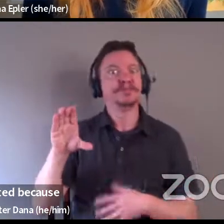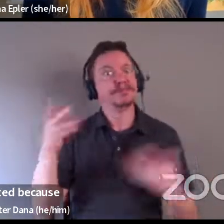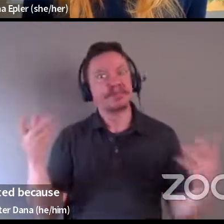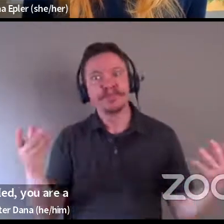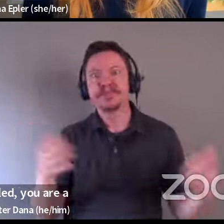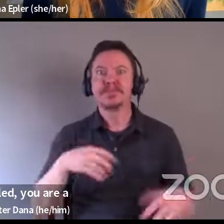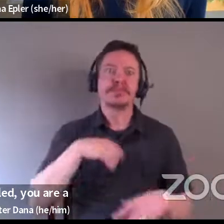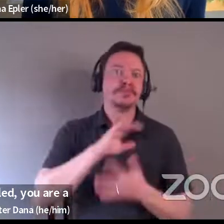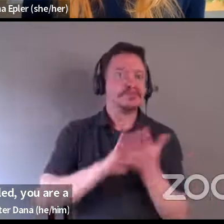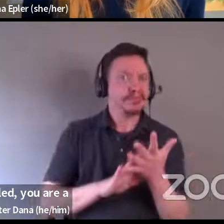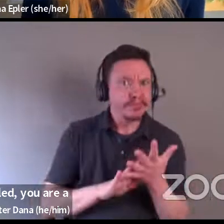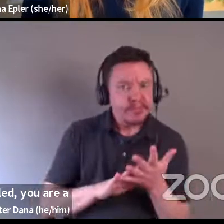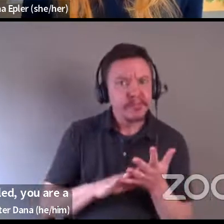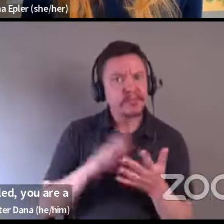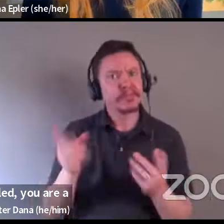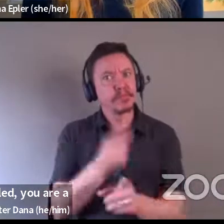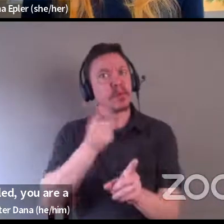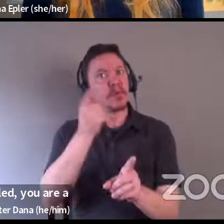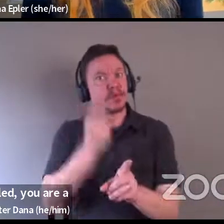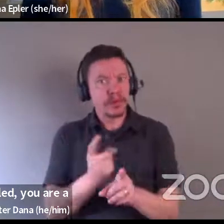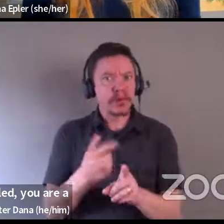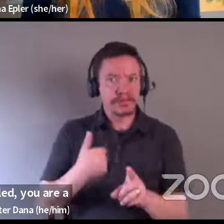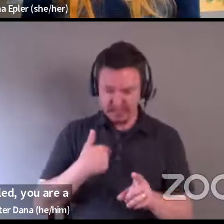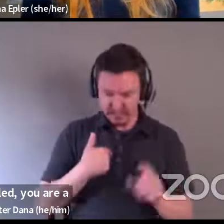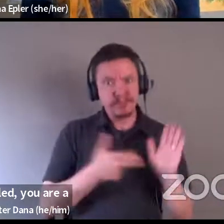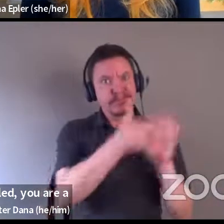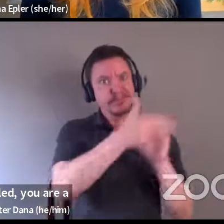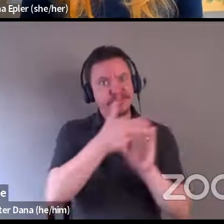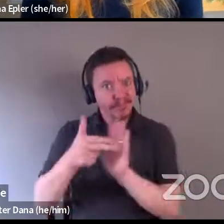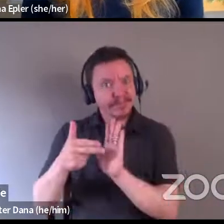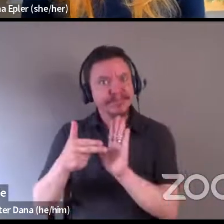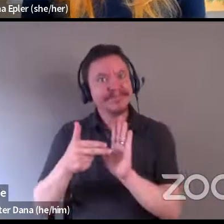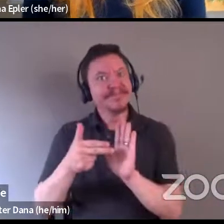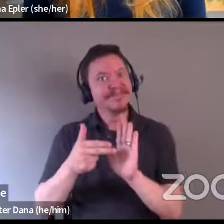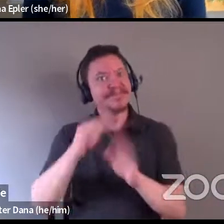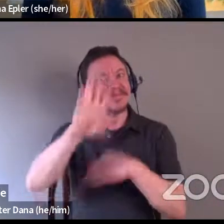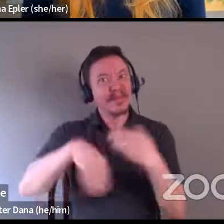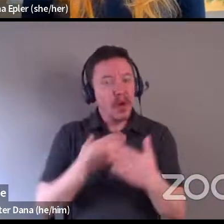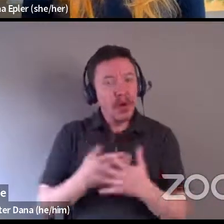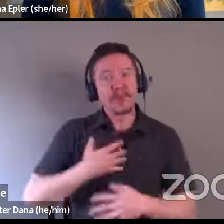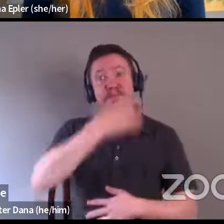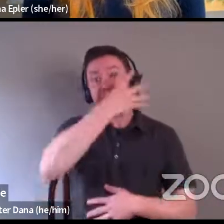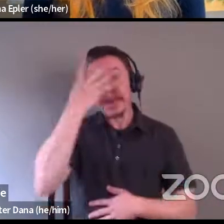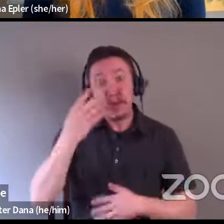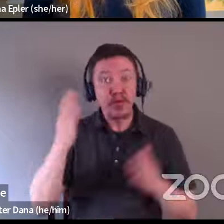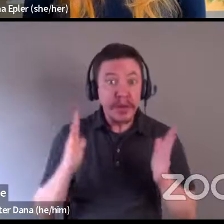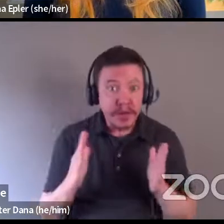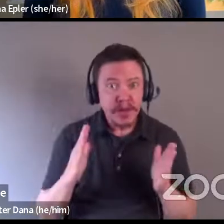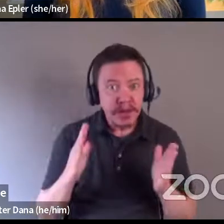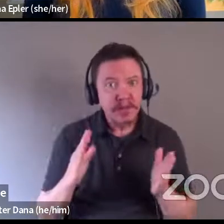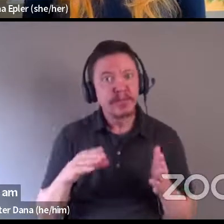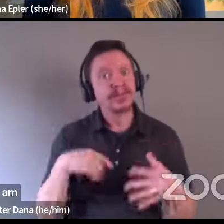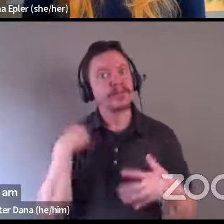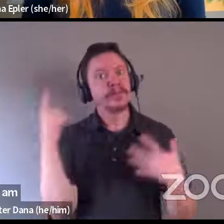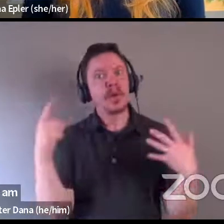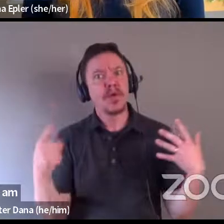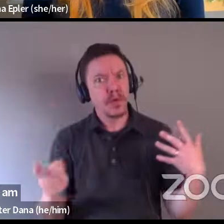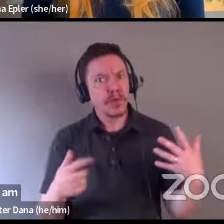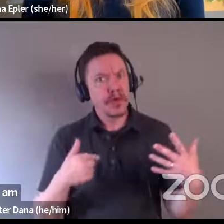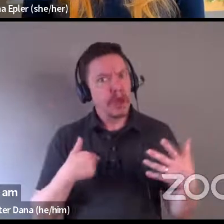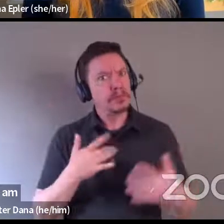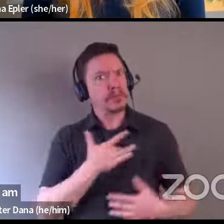a woman, etc. And I'm an immigrant, and all that sort of stuff.